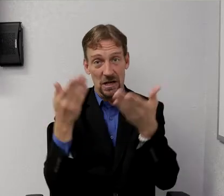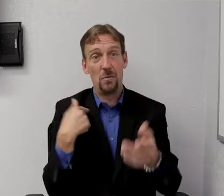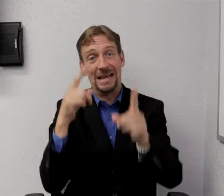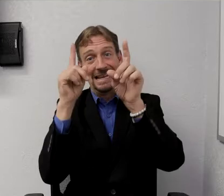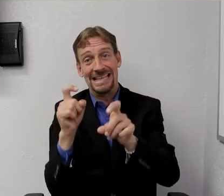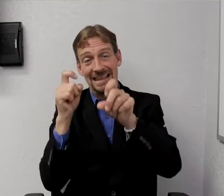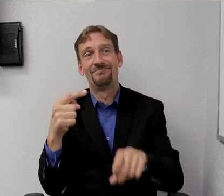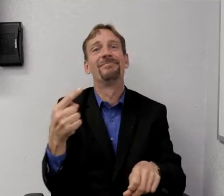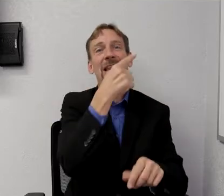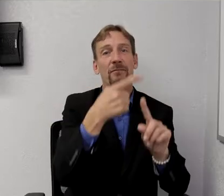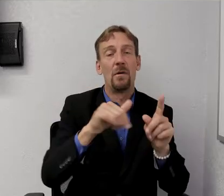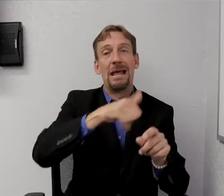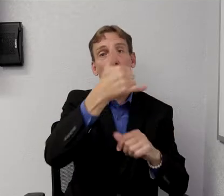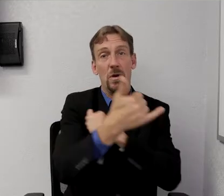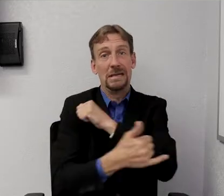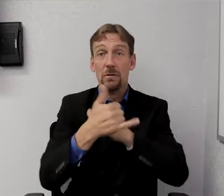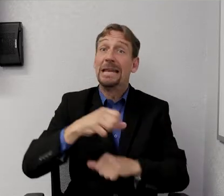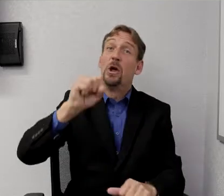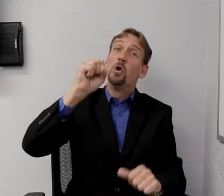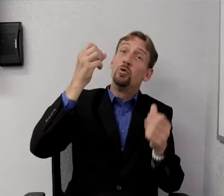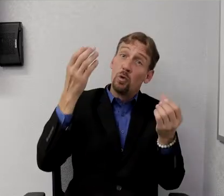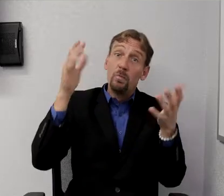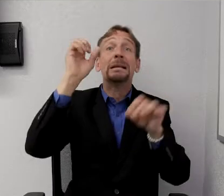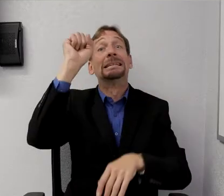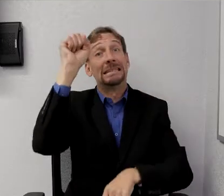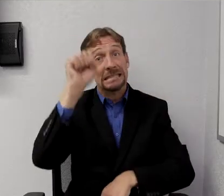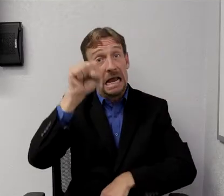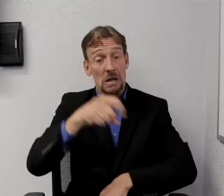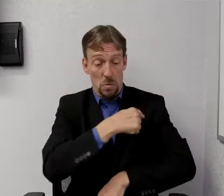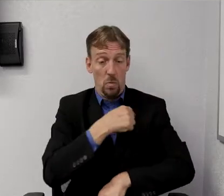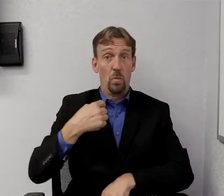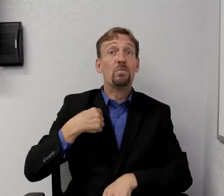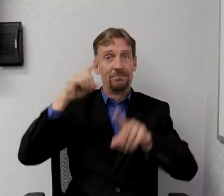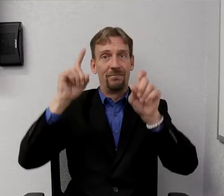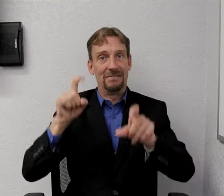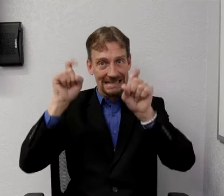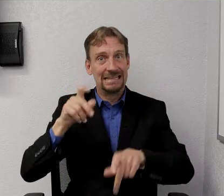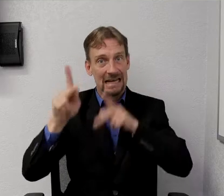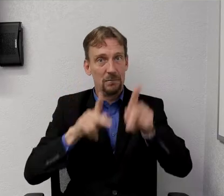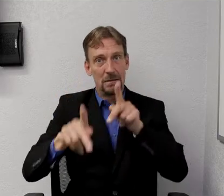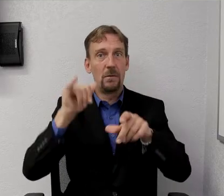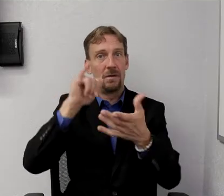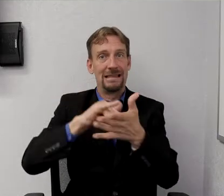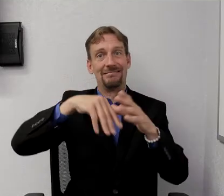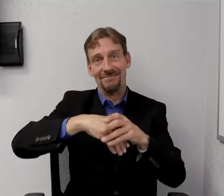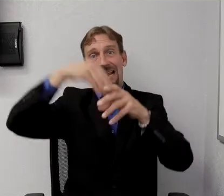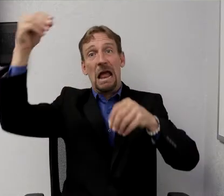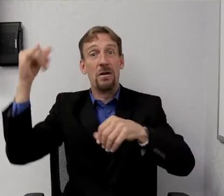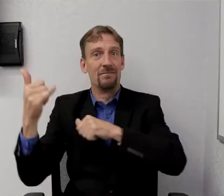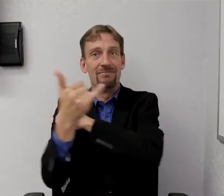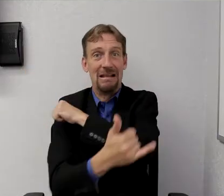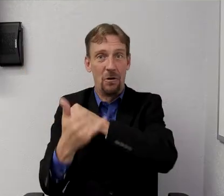tests. So I guess technically we are testing people that live outside the county. But I don't